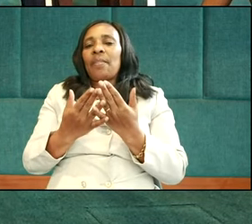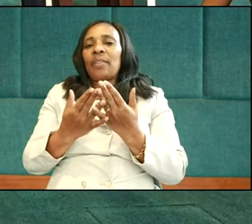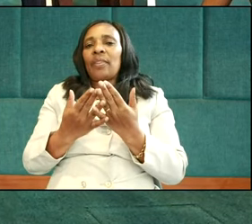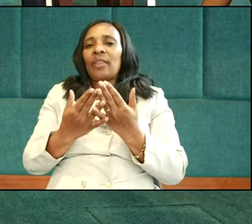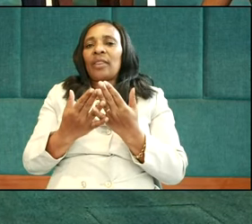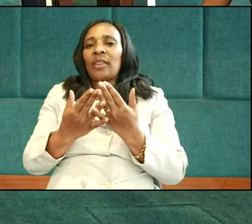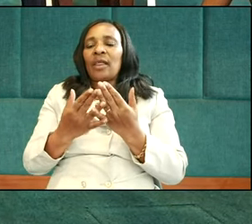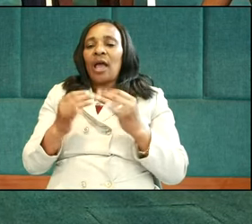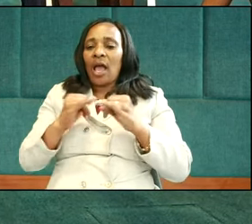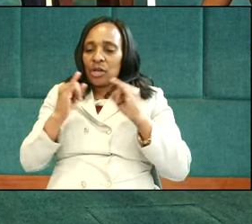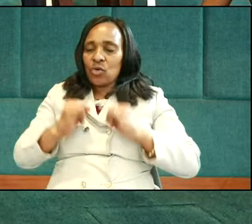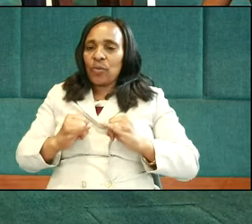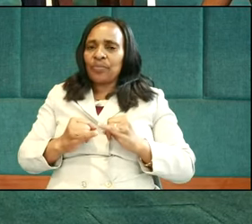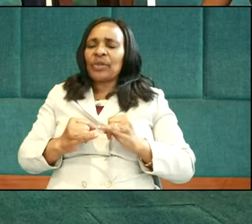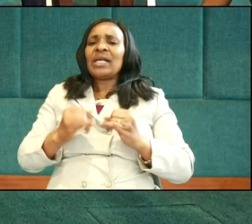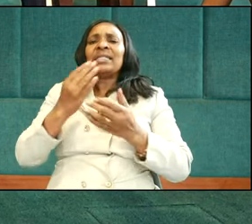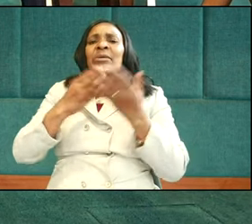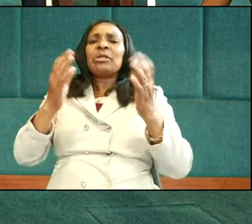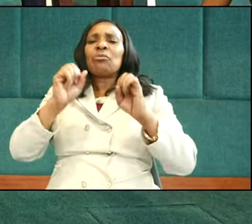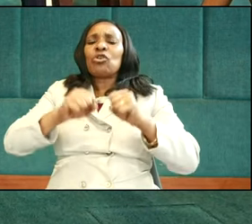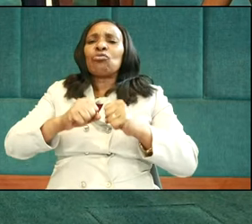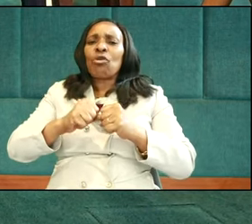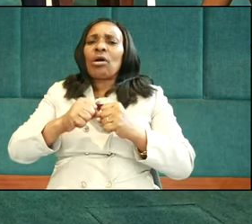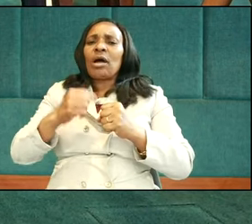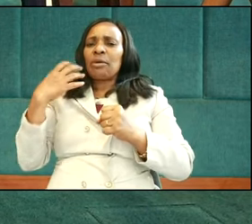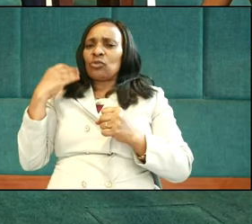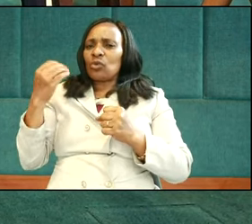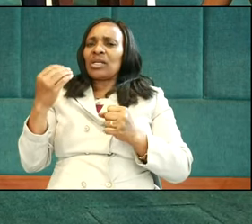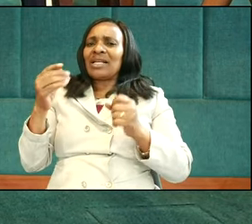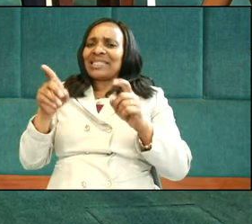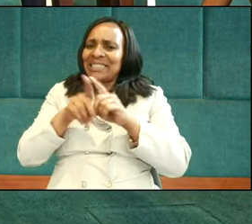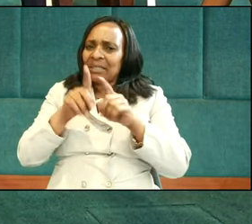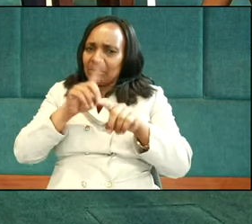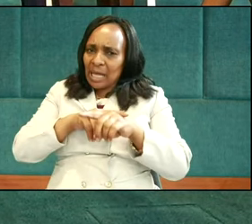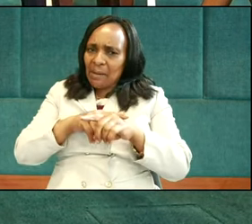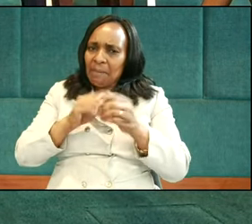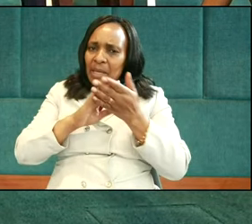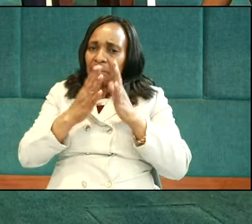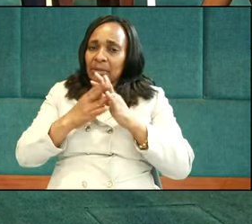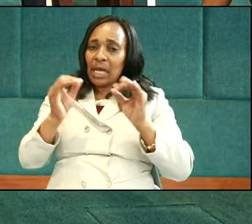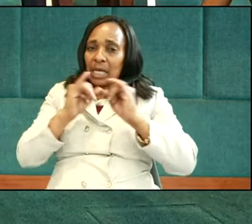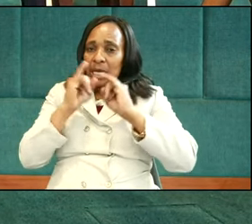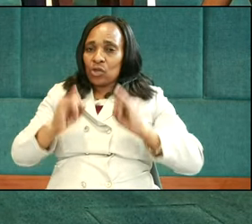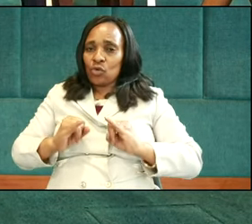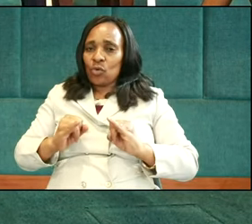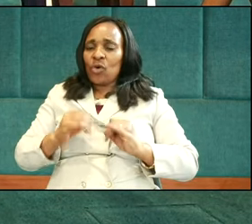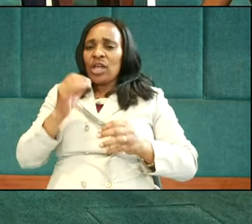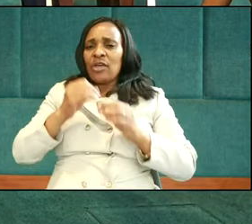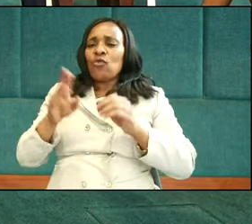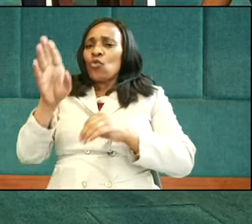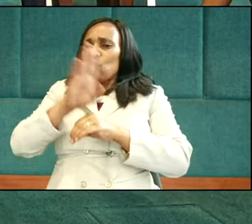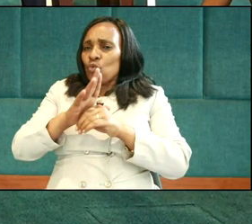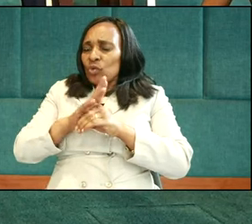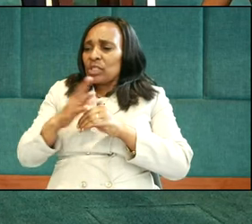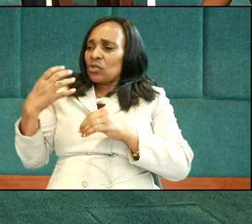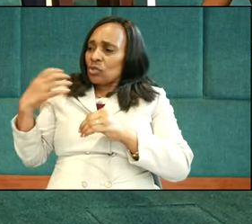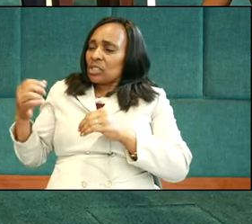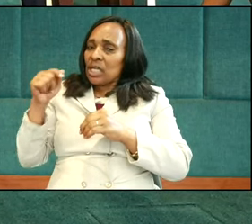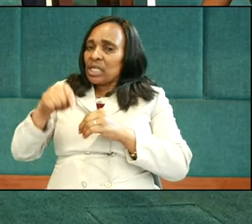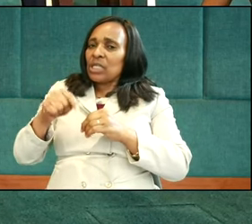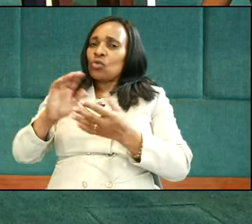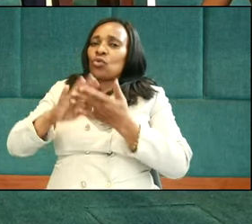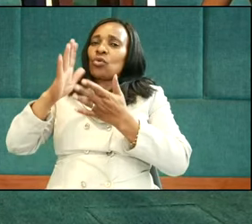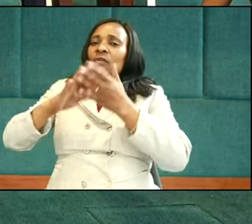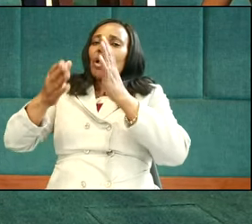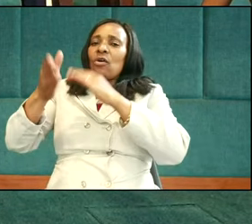something can be a treasure, but then at some point it becomes an idol when you don't use the treasure to glorify God.